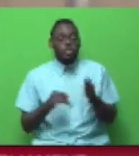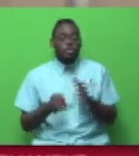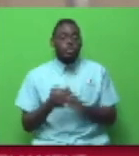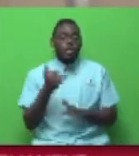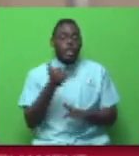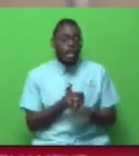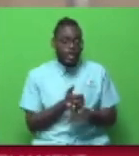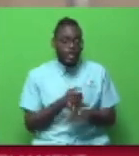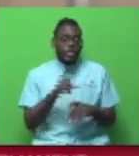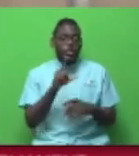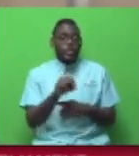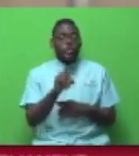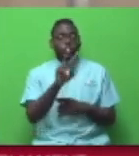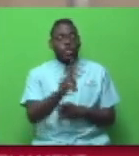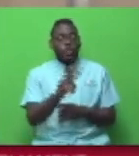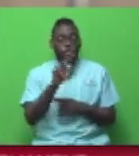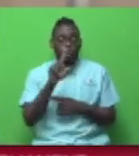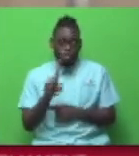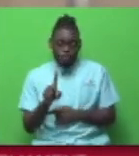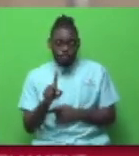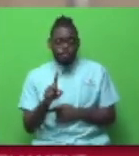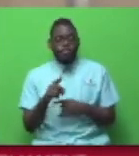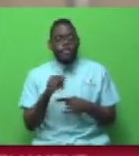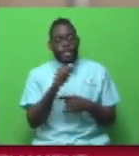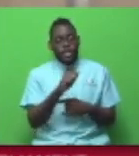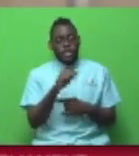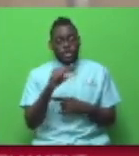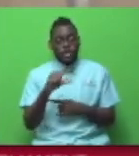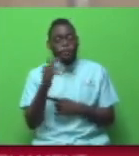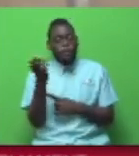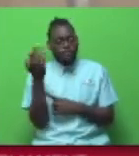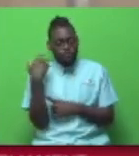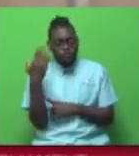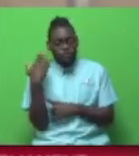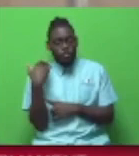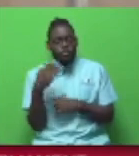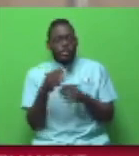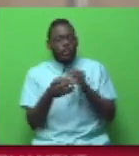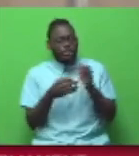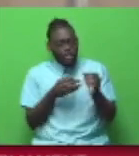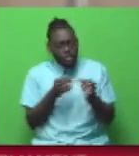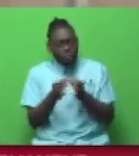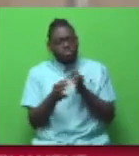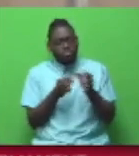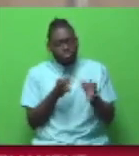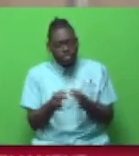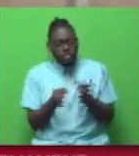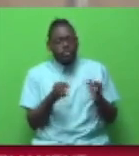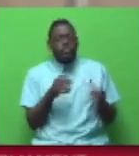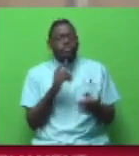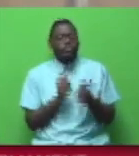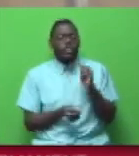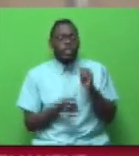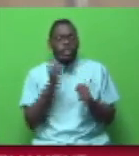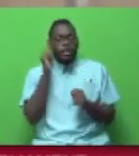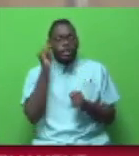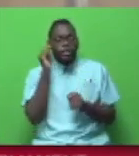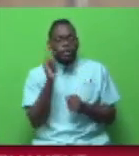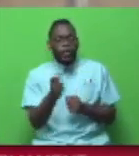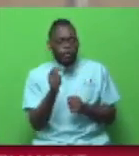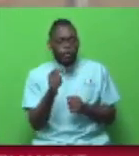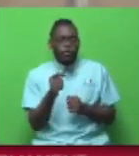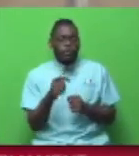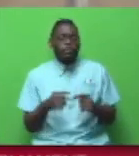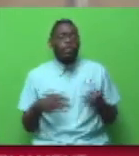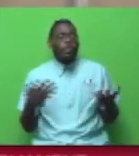then Attorney General, of course, would have explained to this country and to this Honourable Senate, and not this Honourable Senate, sorry,